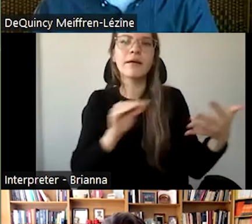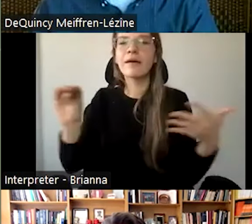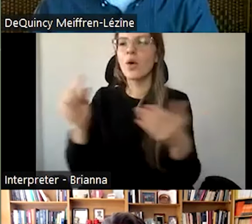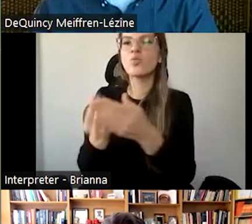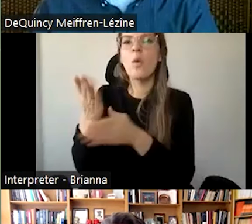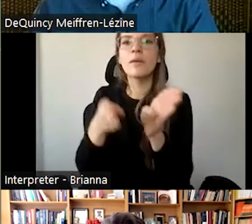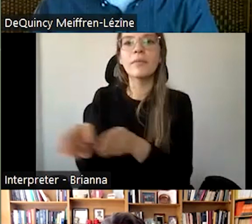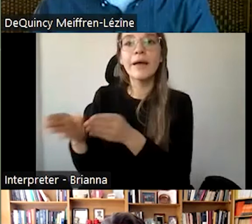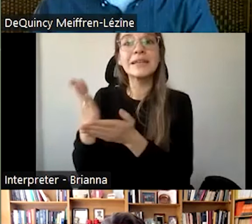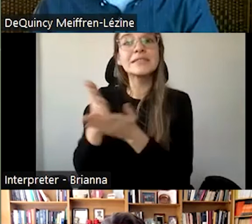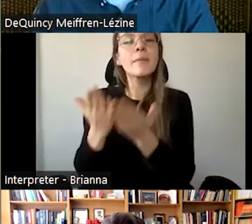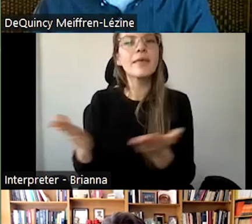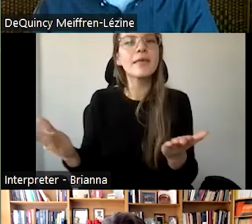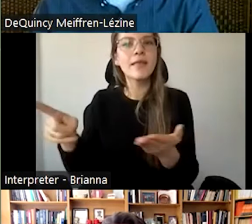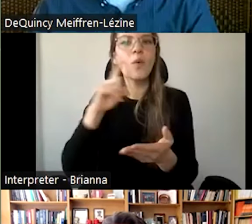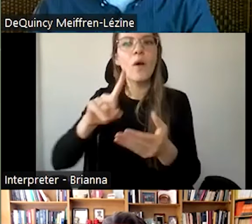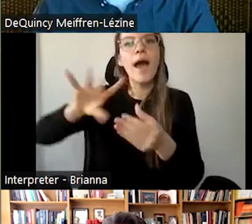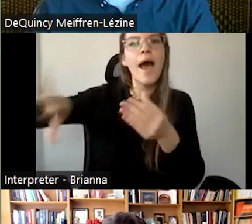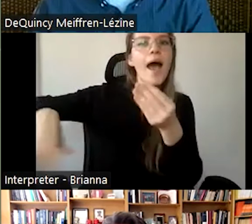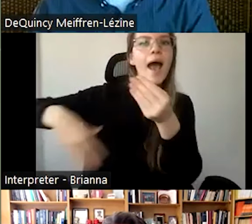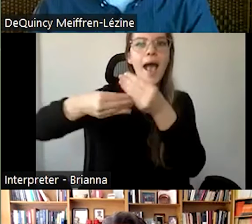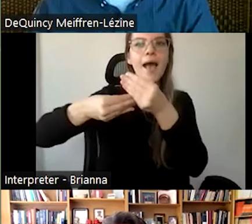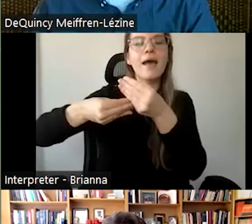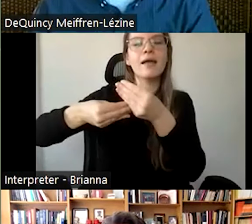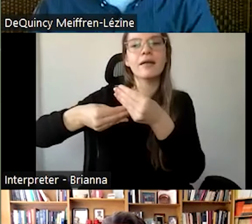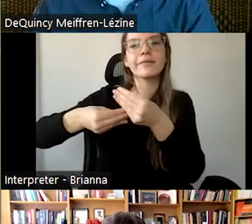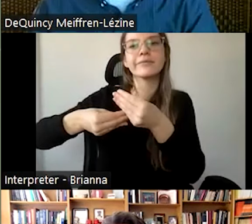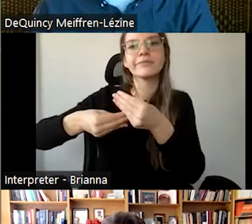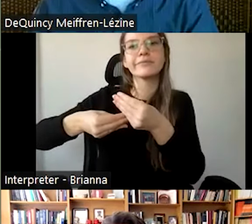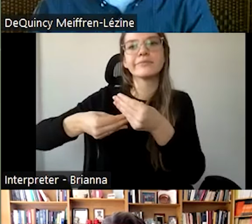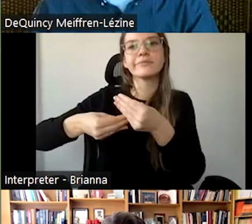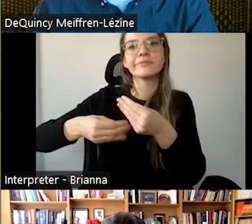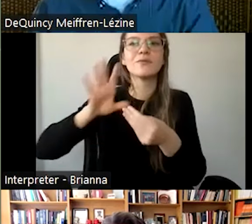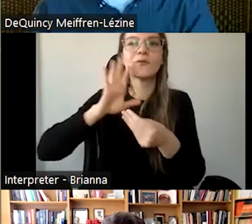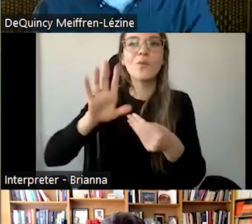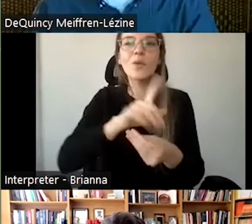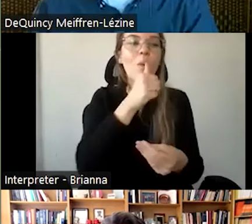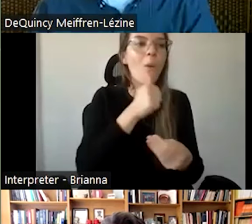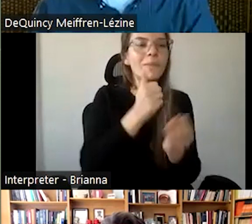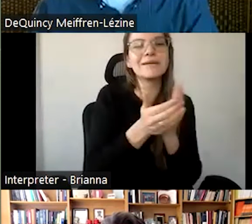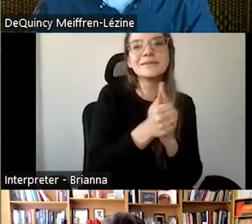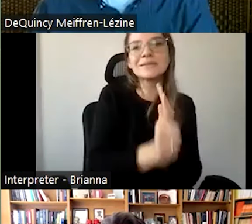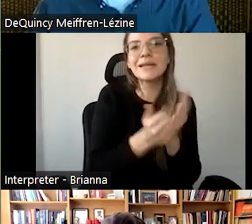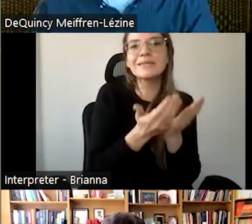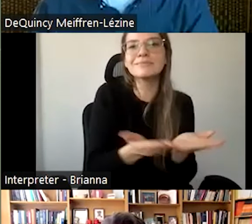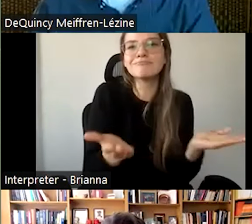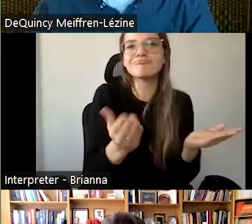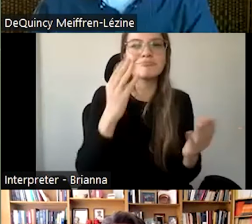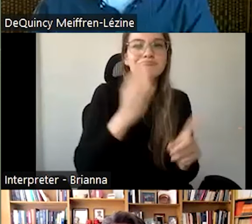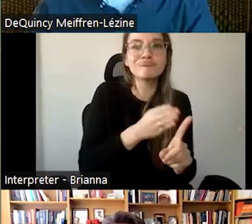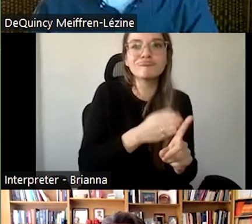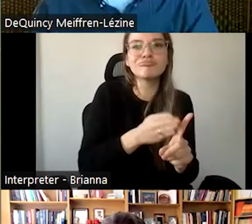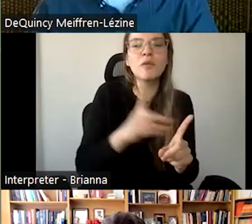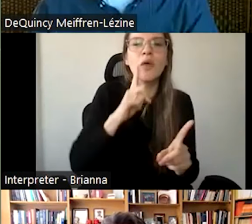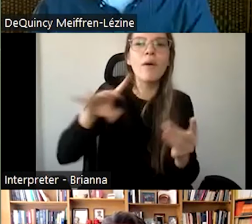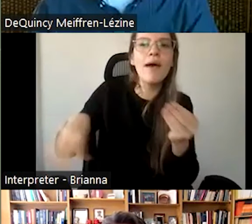things that they might add into their coping skills toolbox in order to improve the